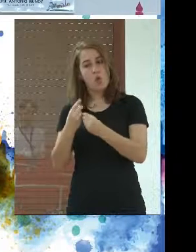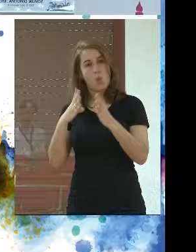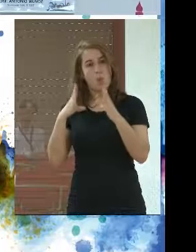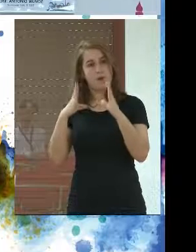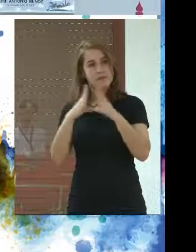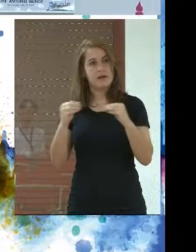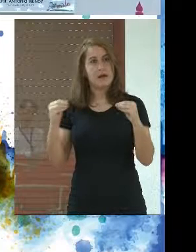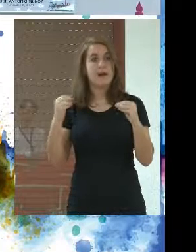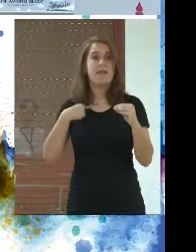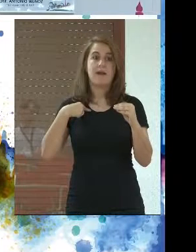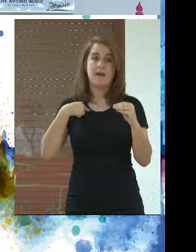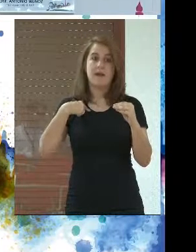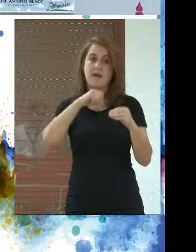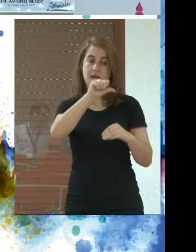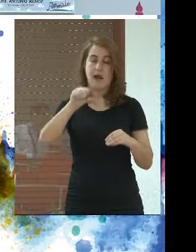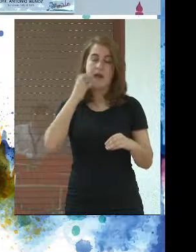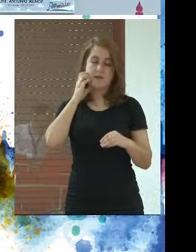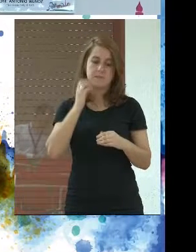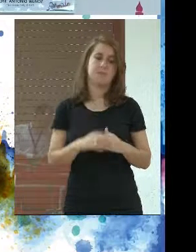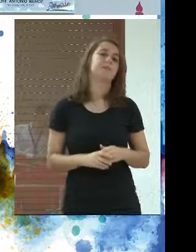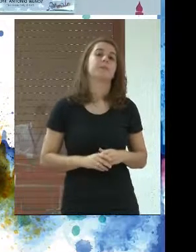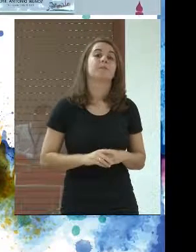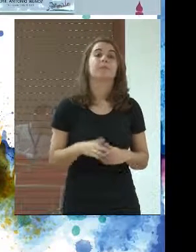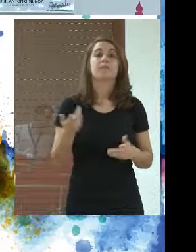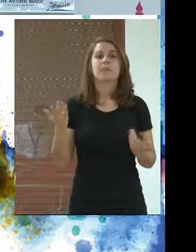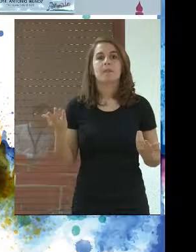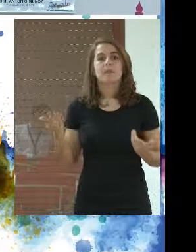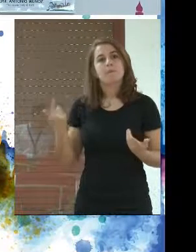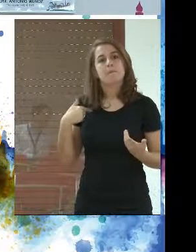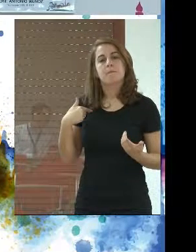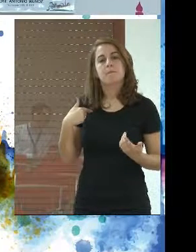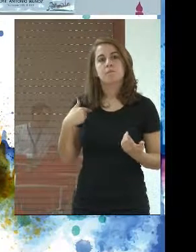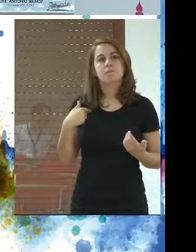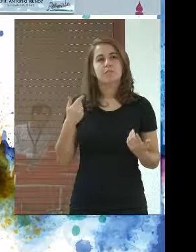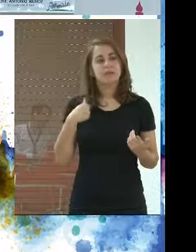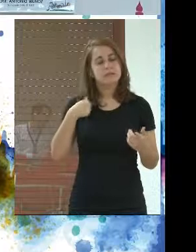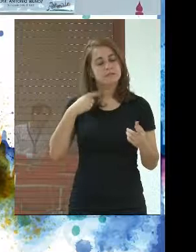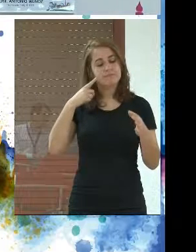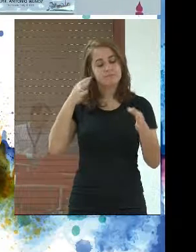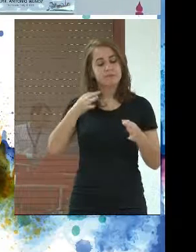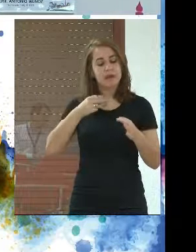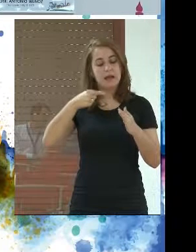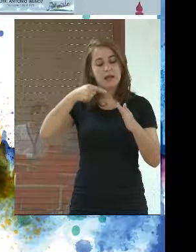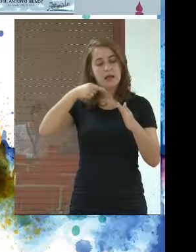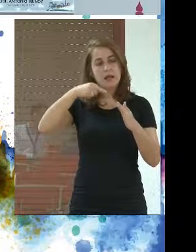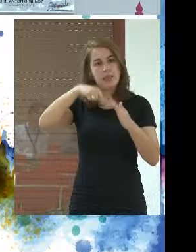This is an application that we have done together with the University of Jaén,